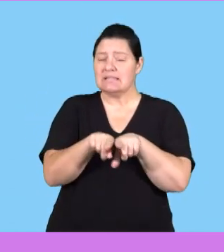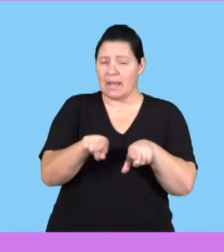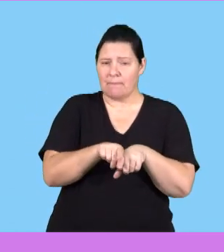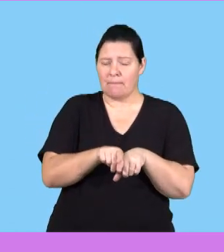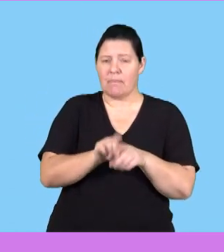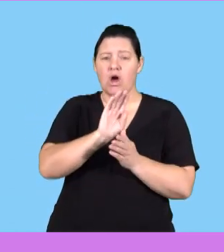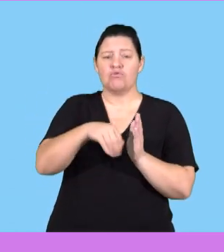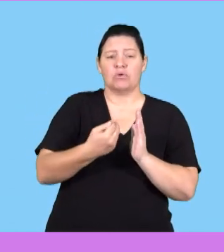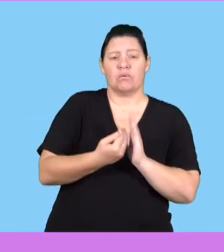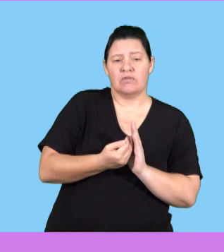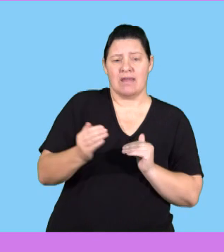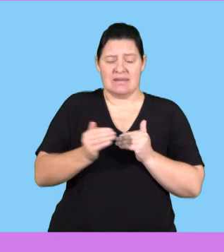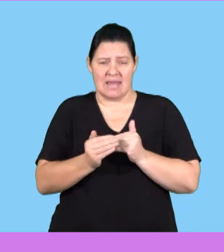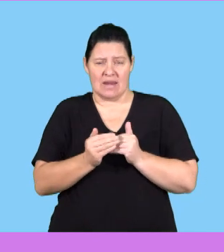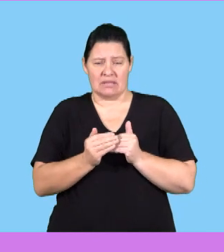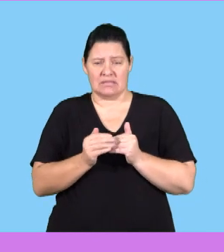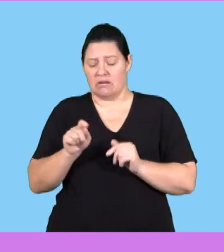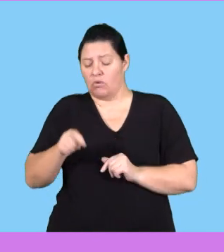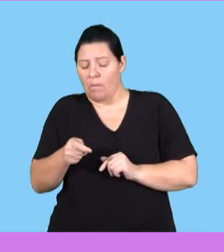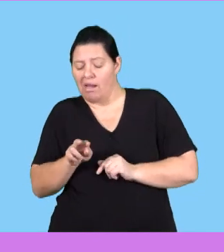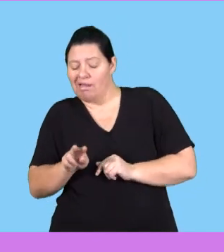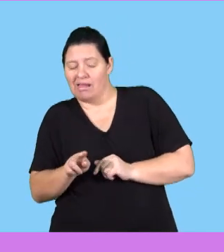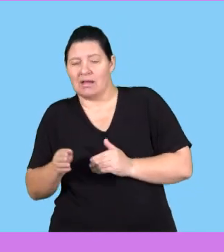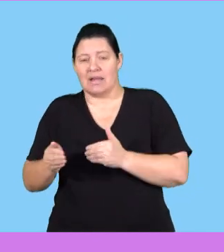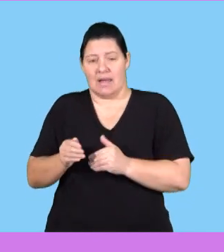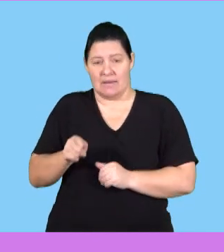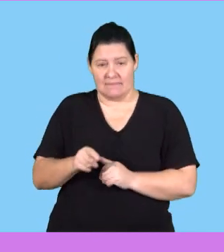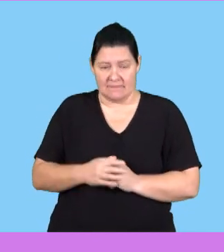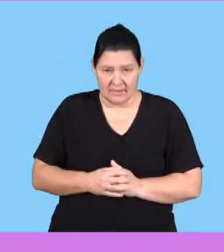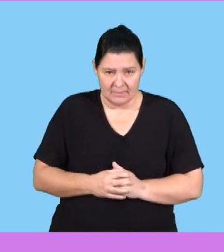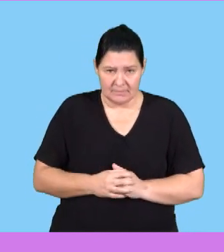as well as rounding off values to the nearest digit.